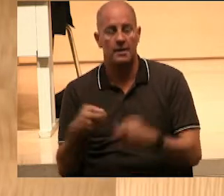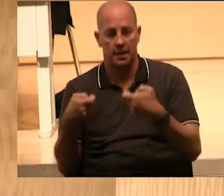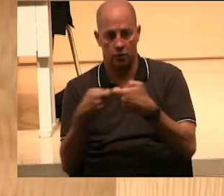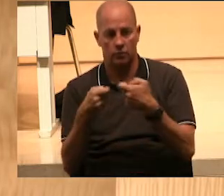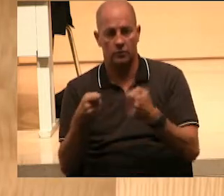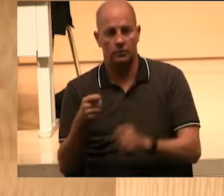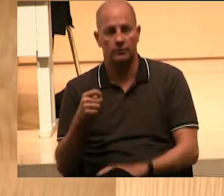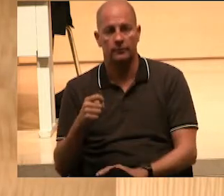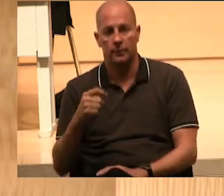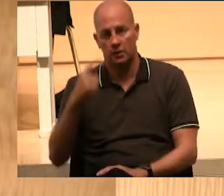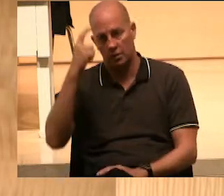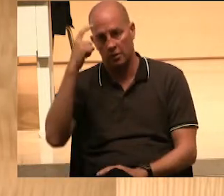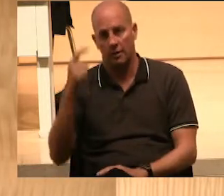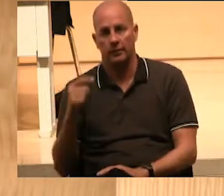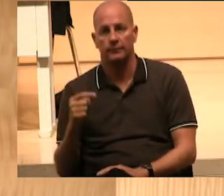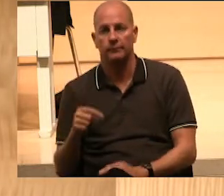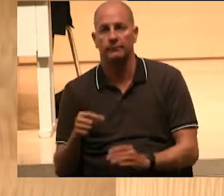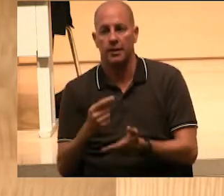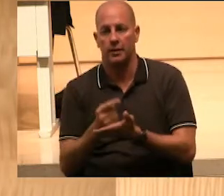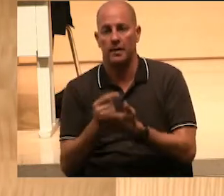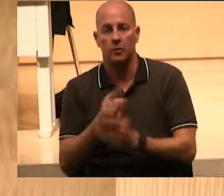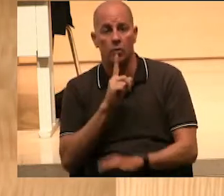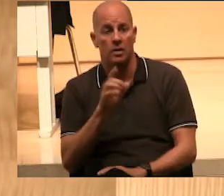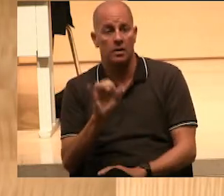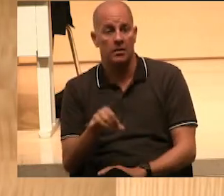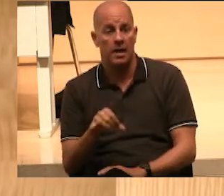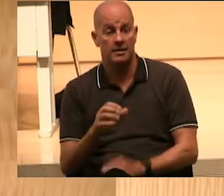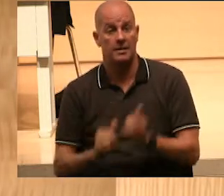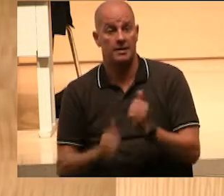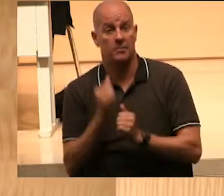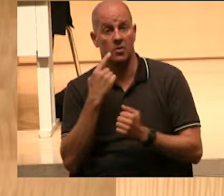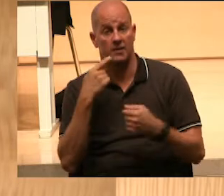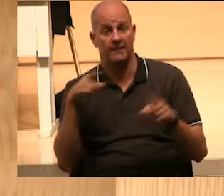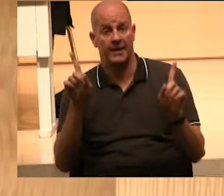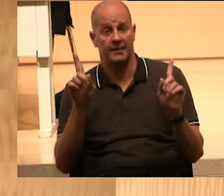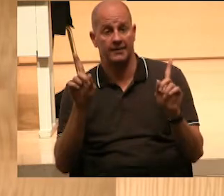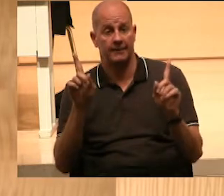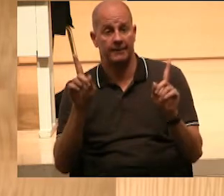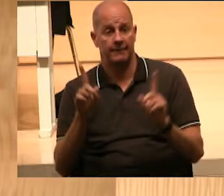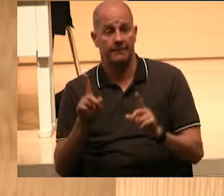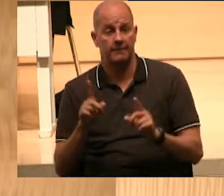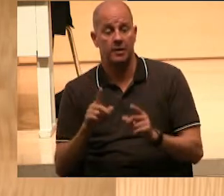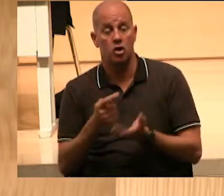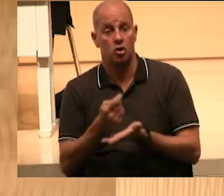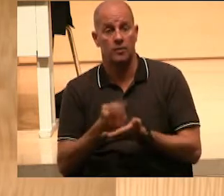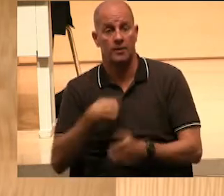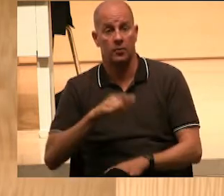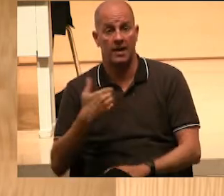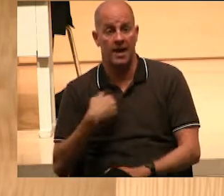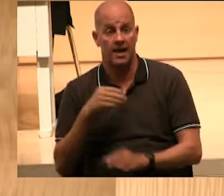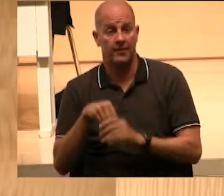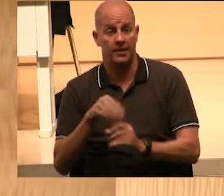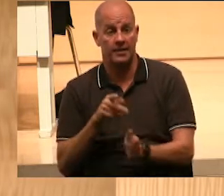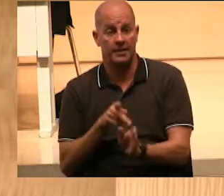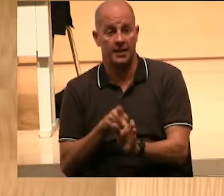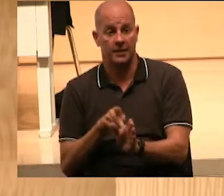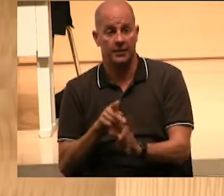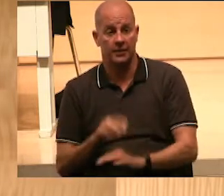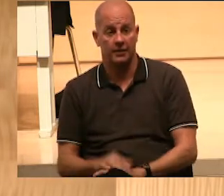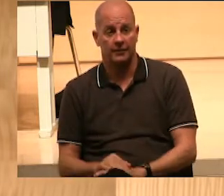shock therapy. Which is actually the most effective treatment that we have in psychiatry, and it's not